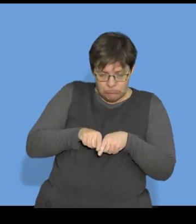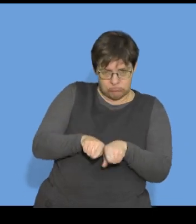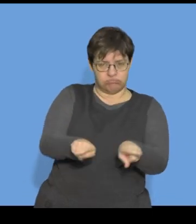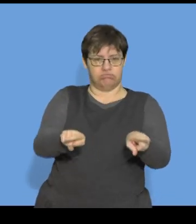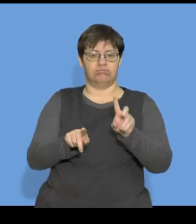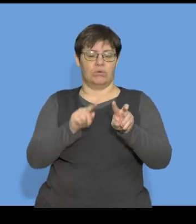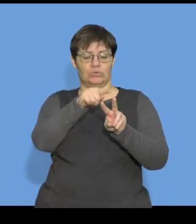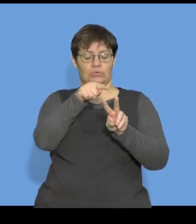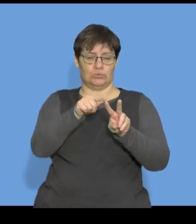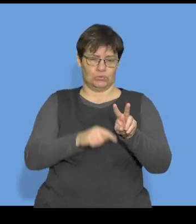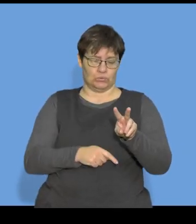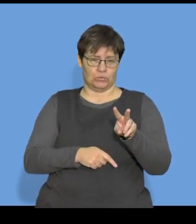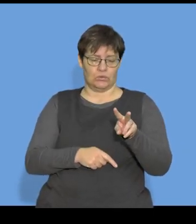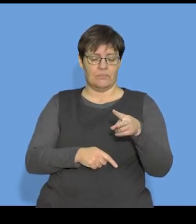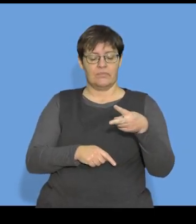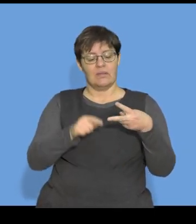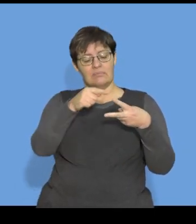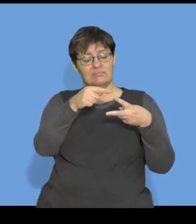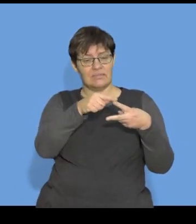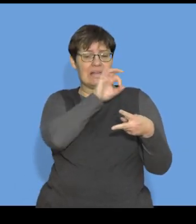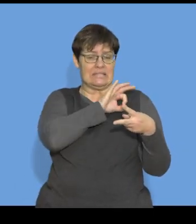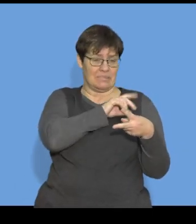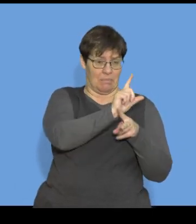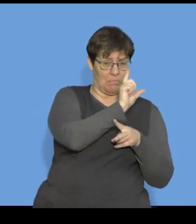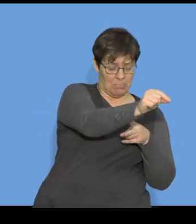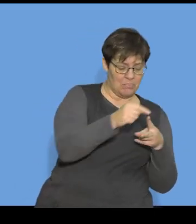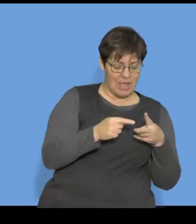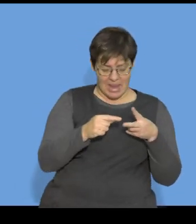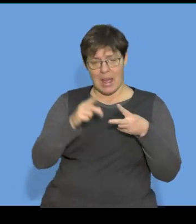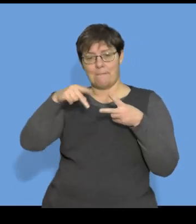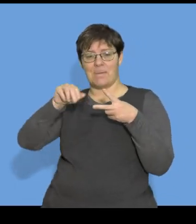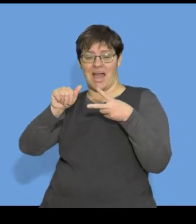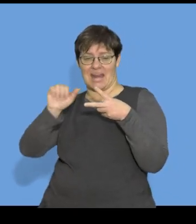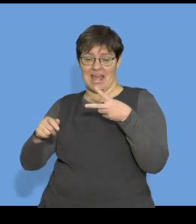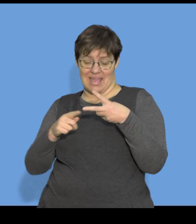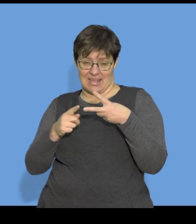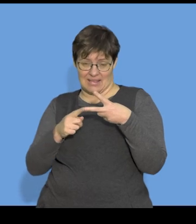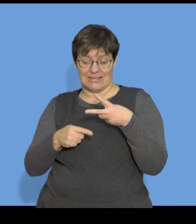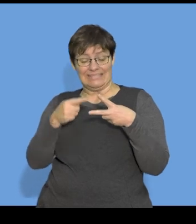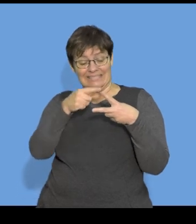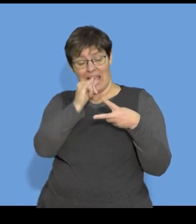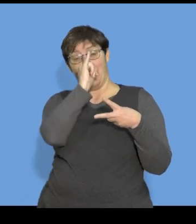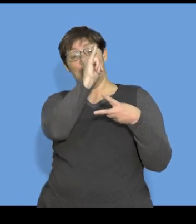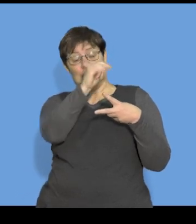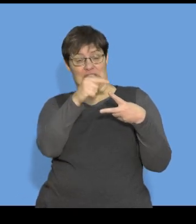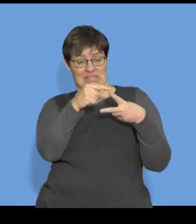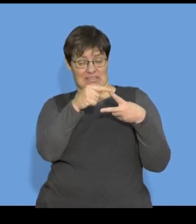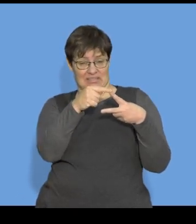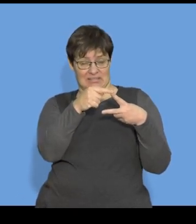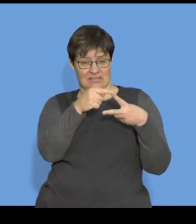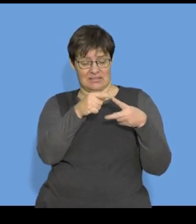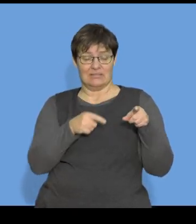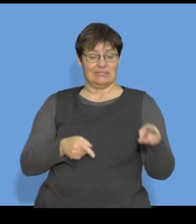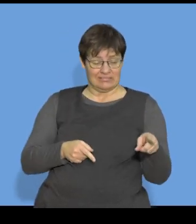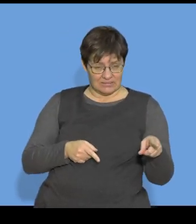branches, the parasympathetic and the sympathetic. Remember, the sympathetic emergency, it